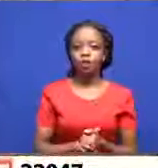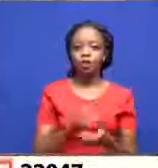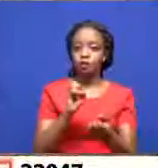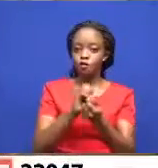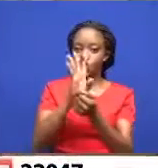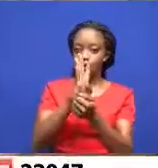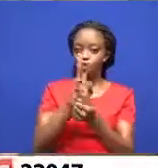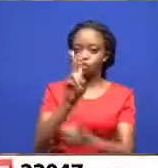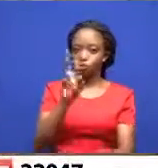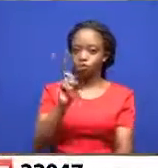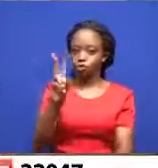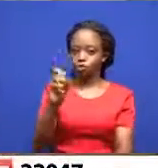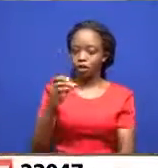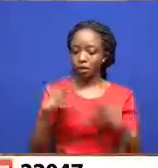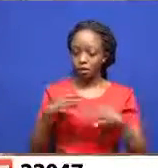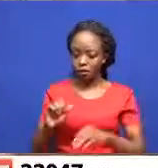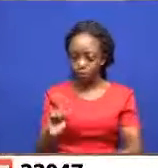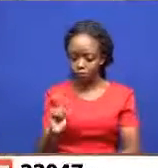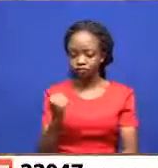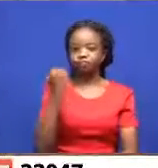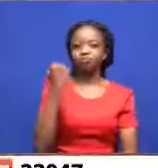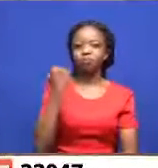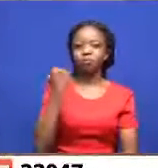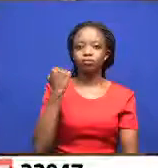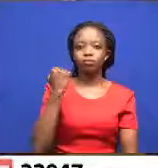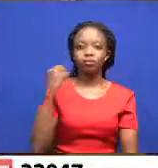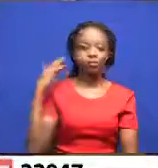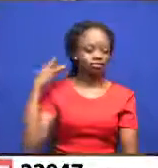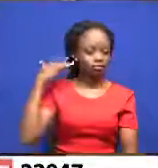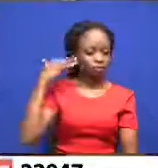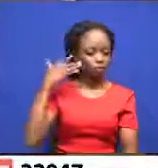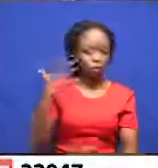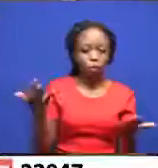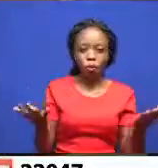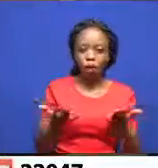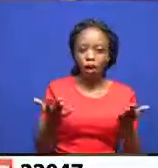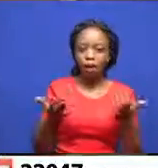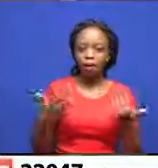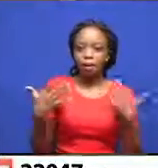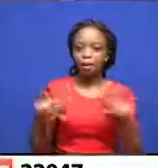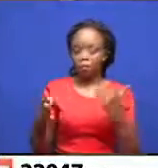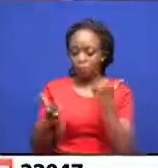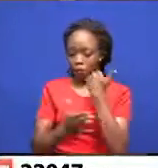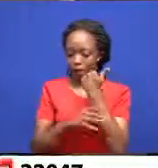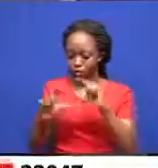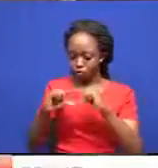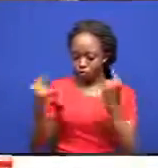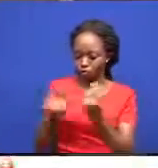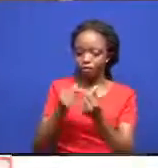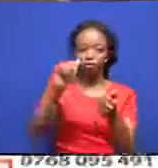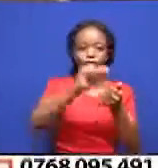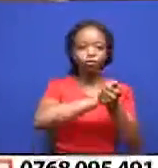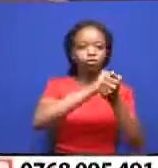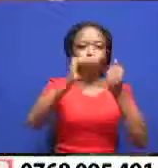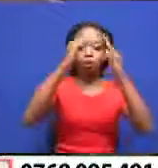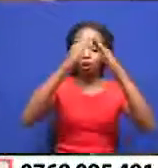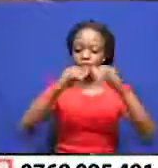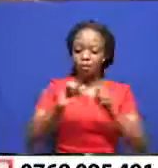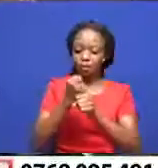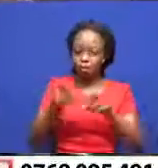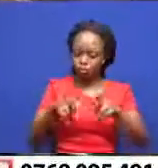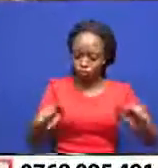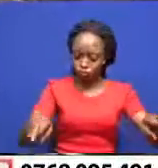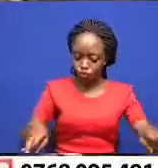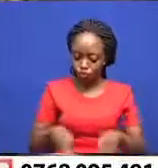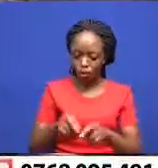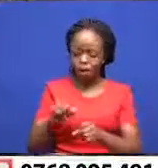14th June 2020, residents woke up to noises where several hired goons were demolishing houses to make room for the